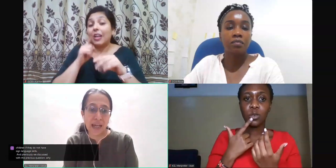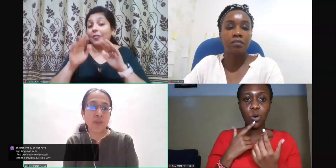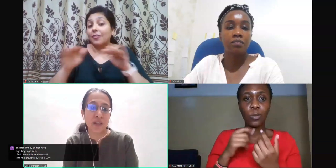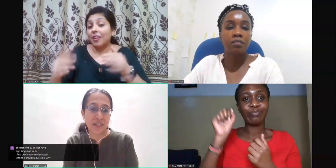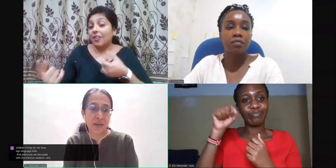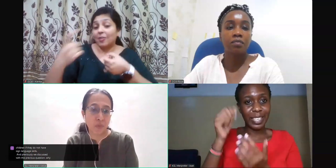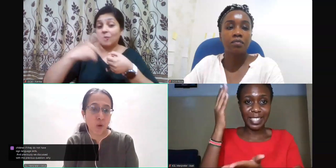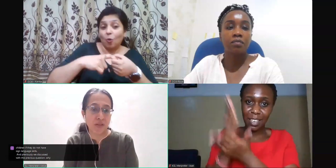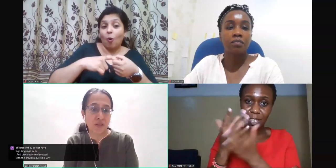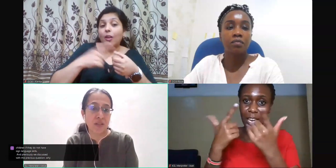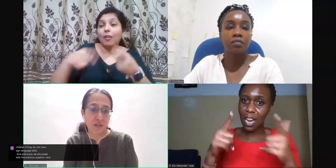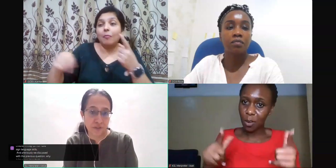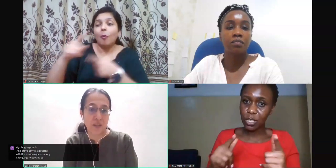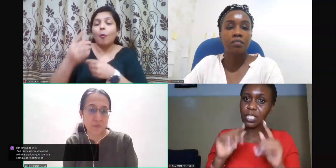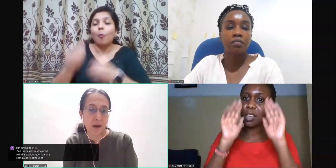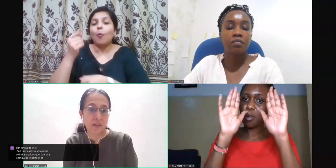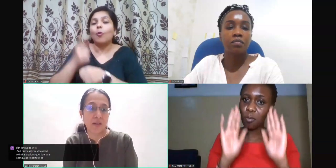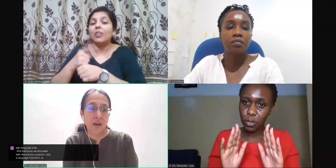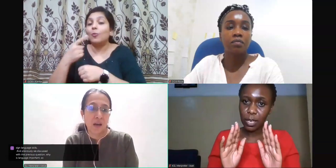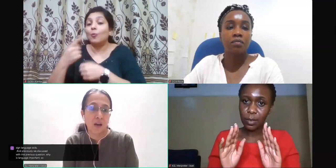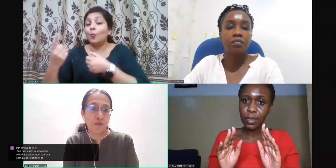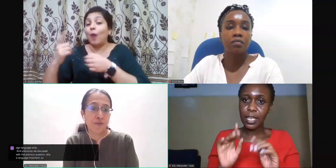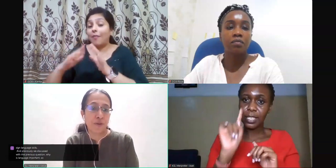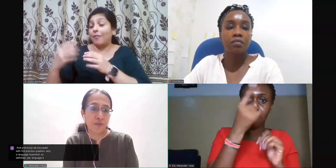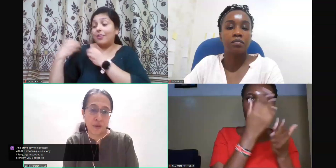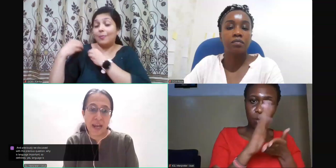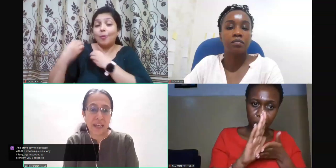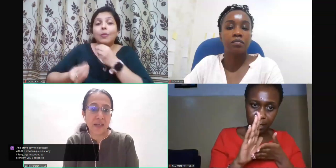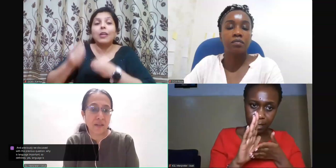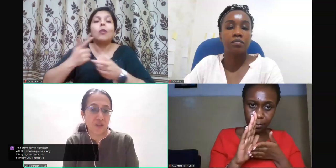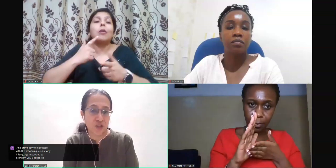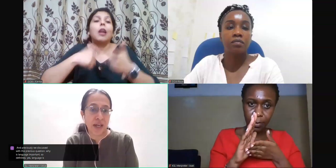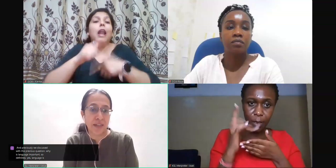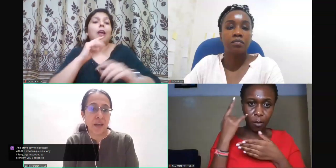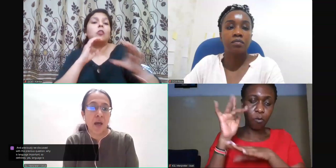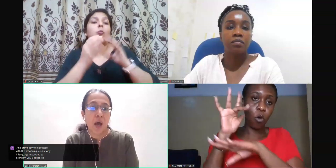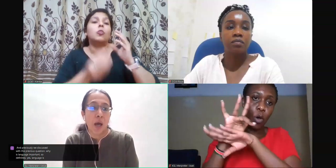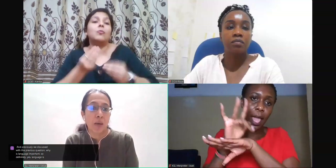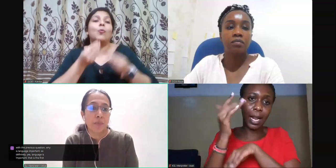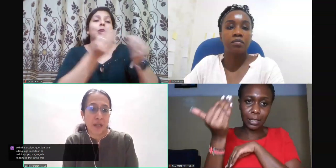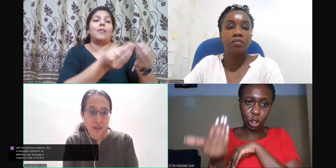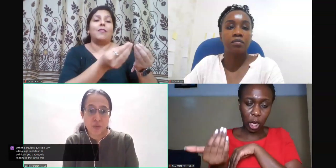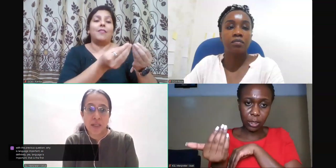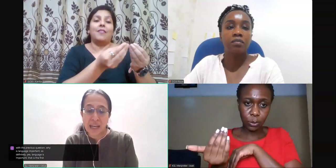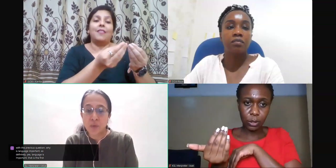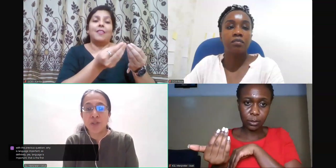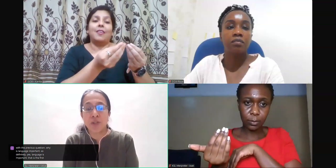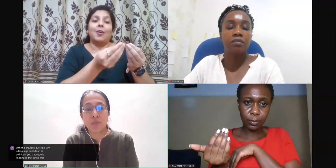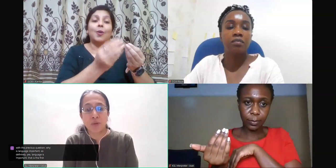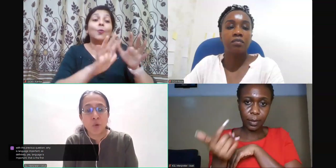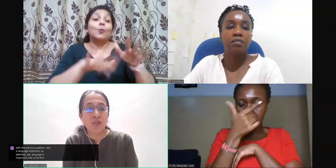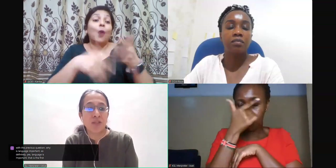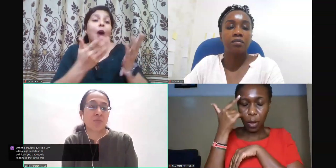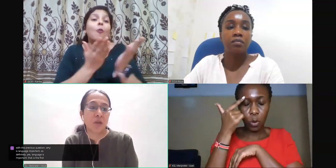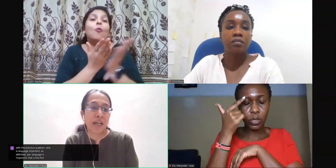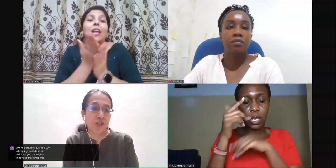yes, language is important. It's the first part of for any child. Because language,